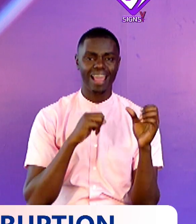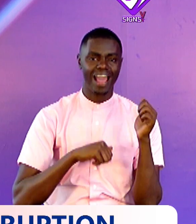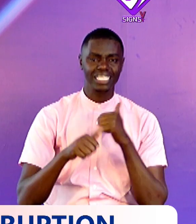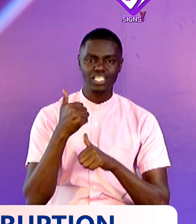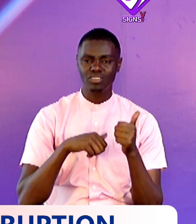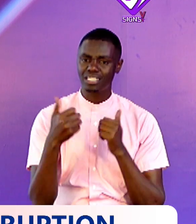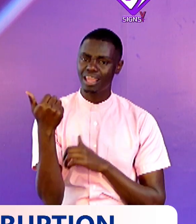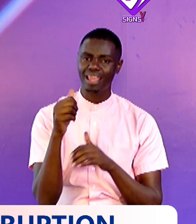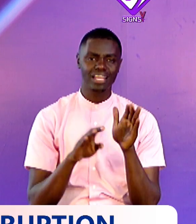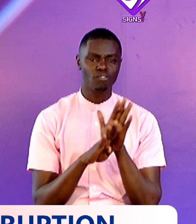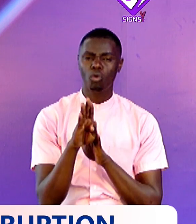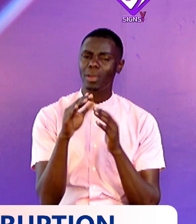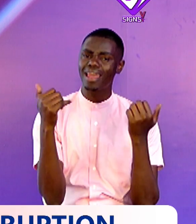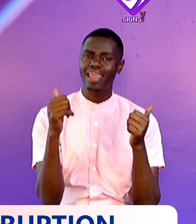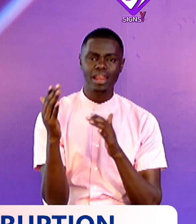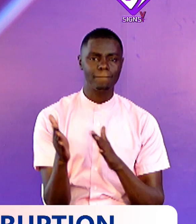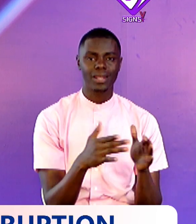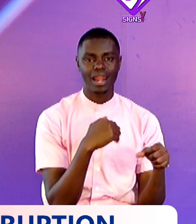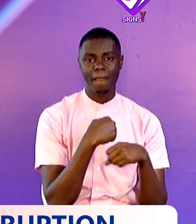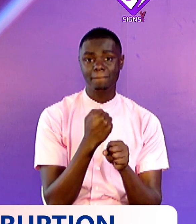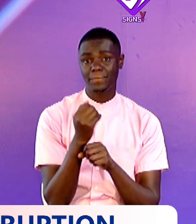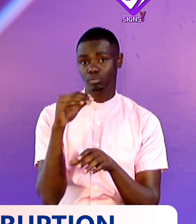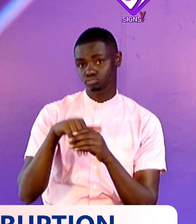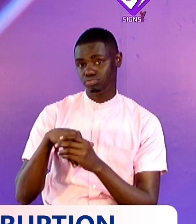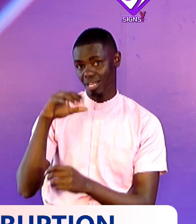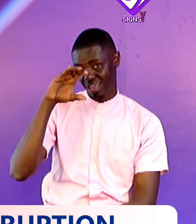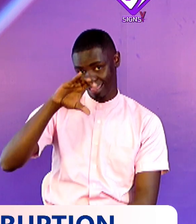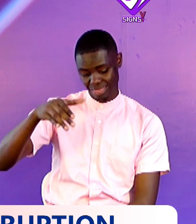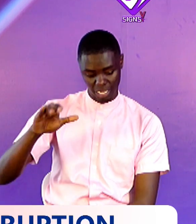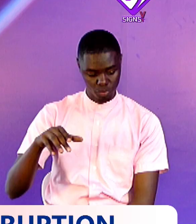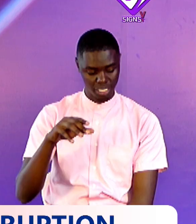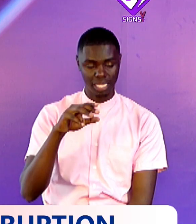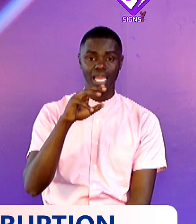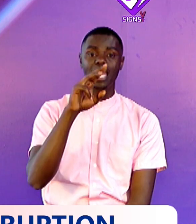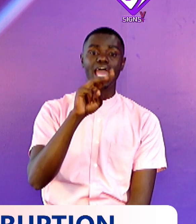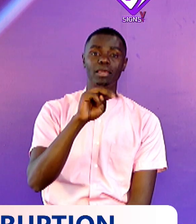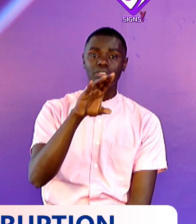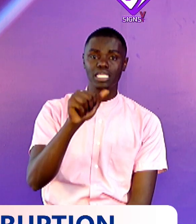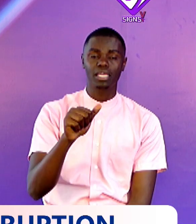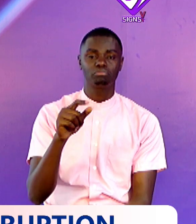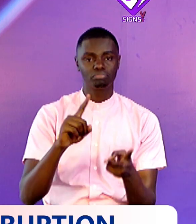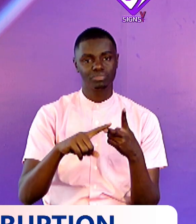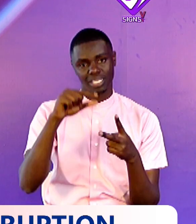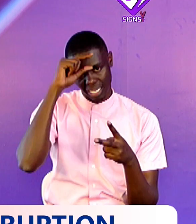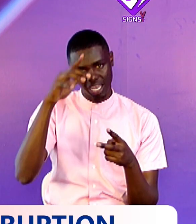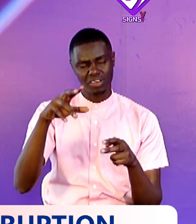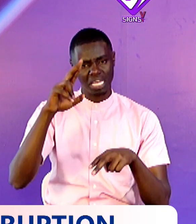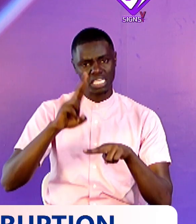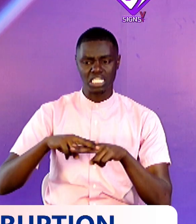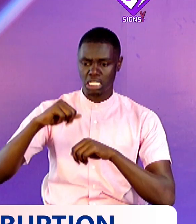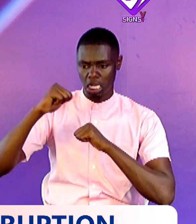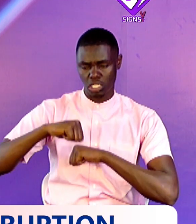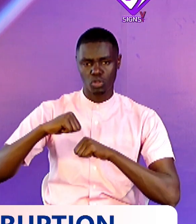development, any plan is made in the county government. Right. The MCAs and the governors sit and agree and they do a